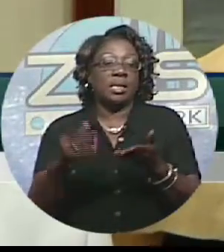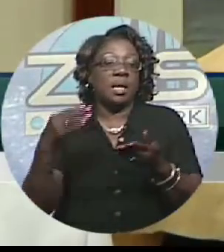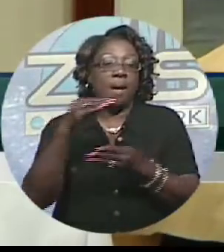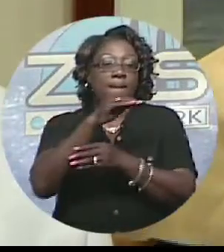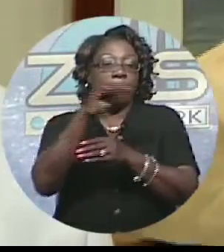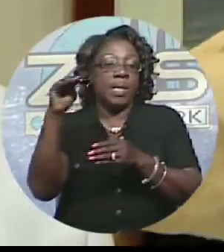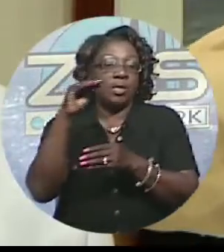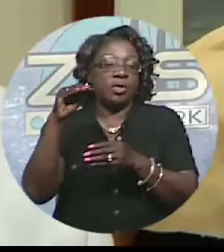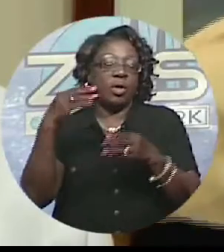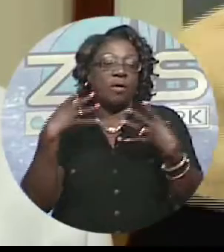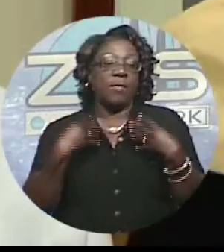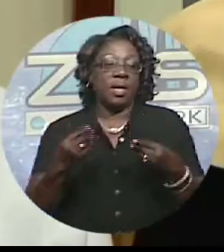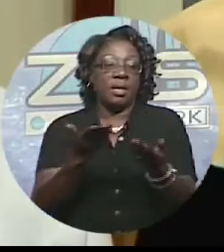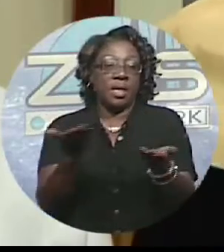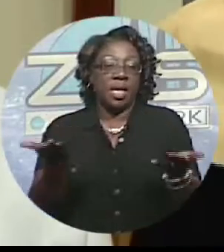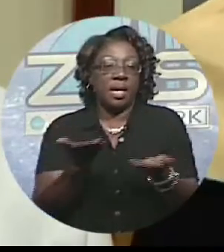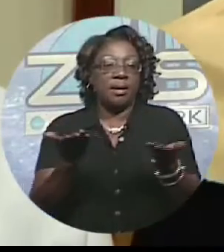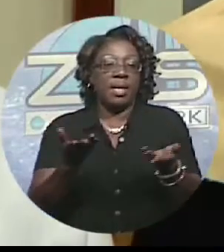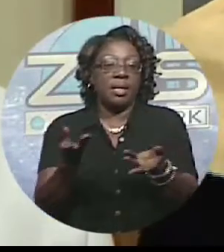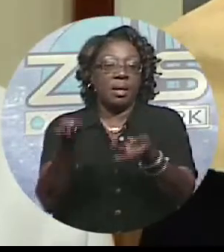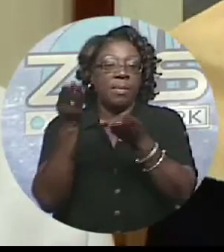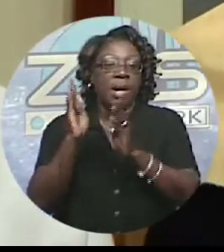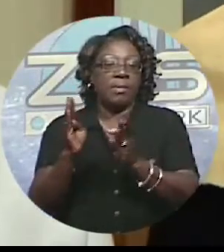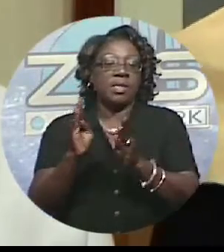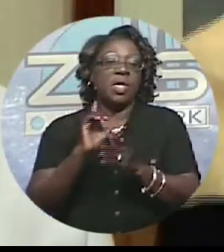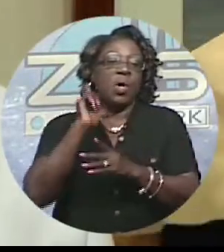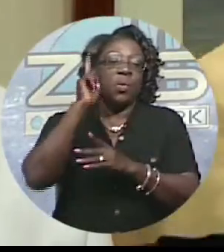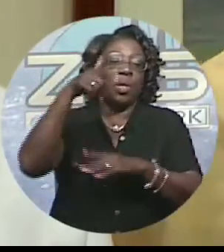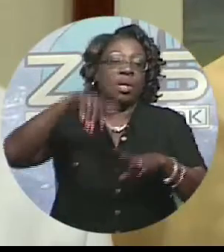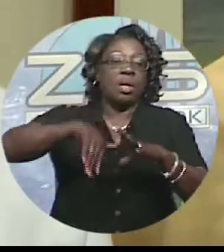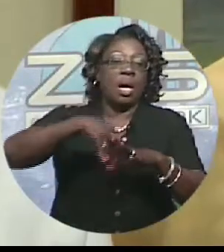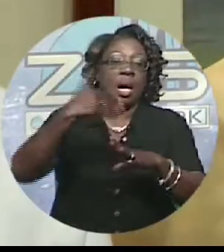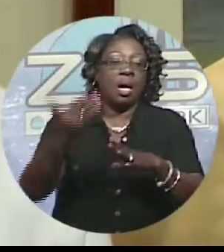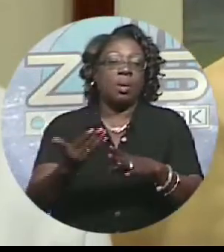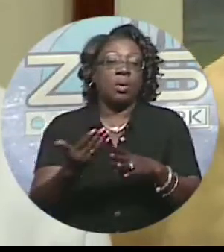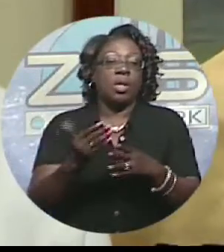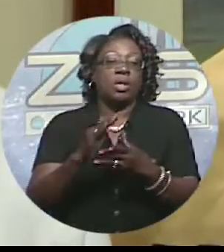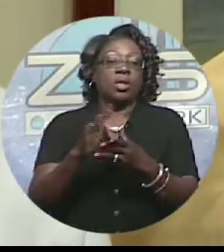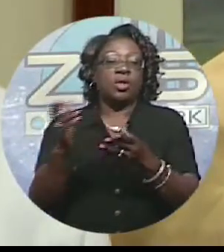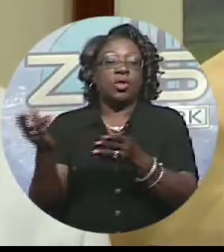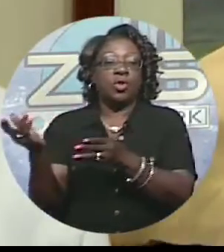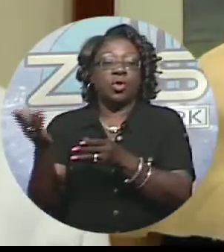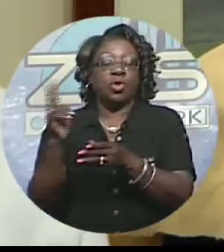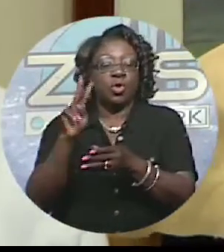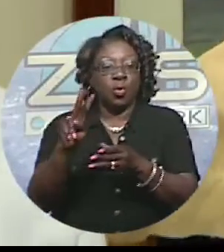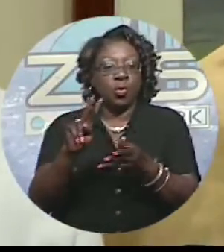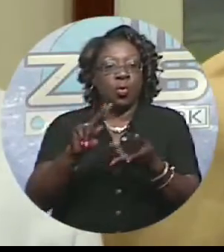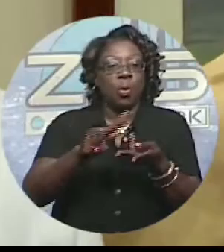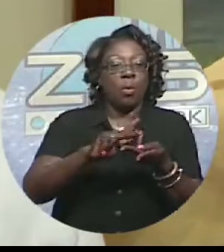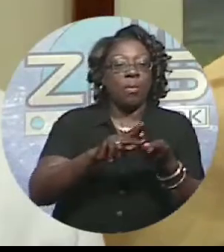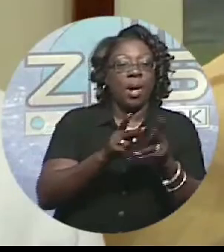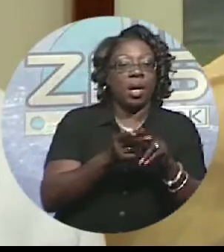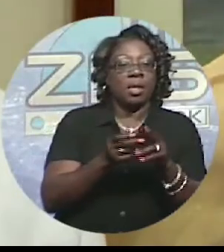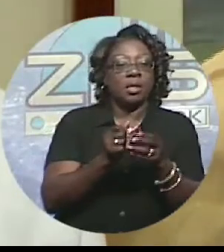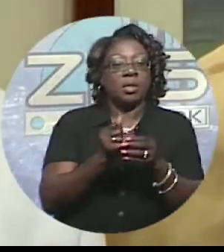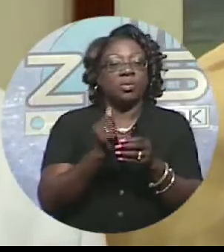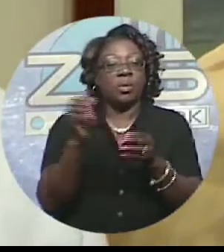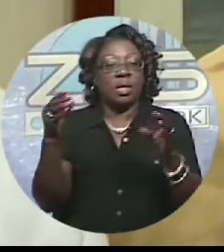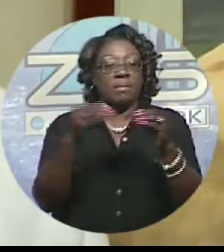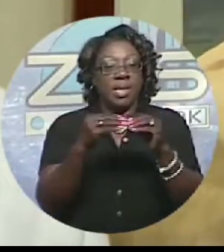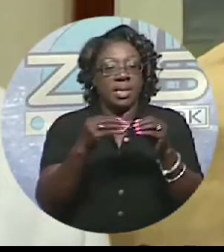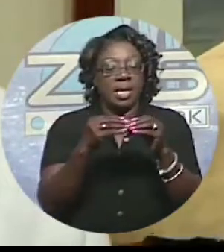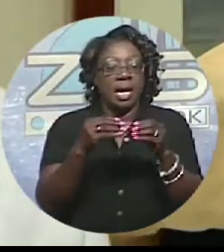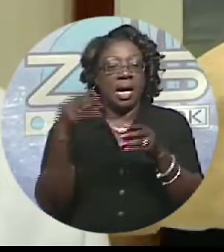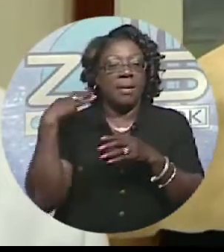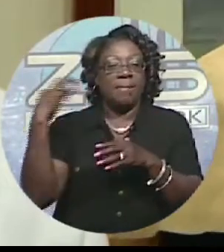in the Bahamas to look at how the two sectors link, how they contribute and how they benefit to